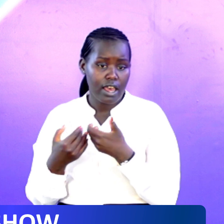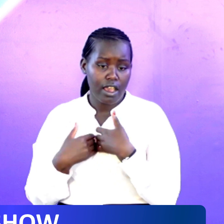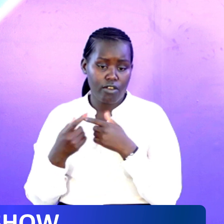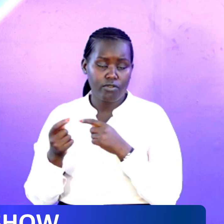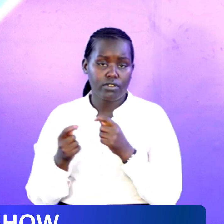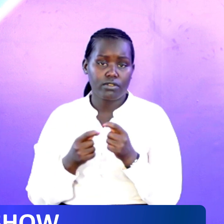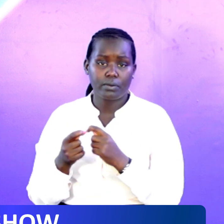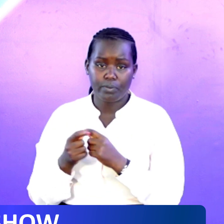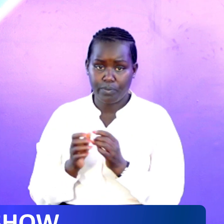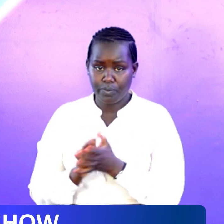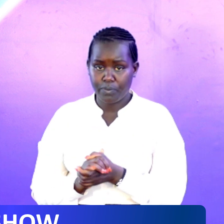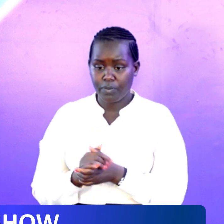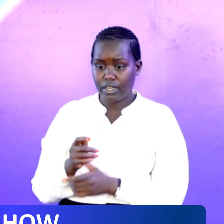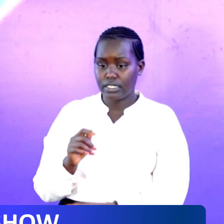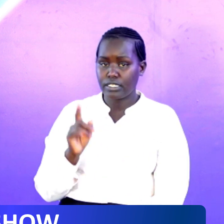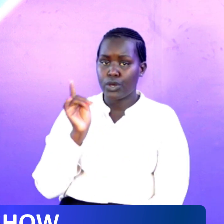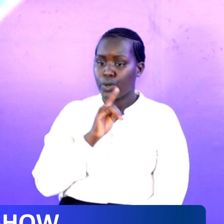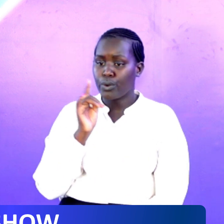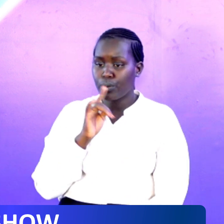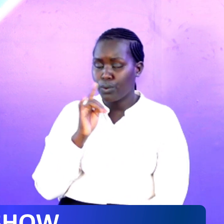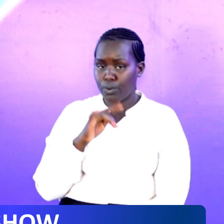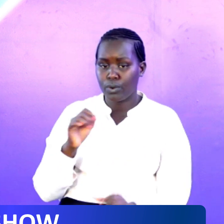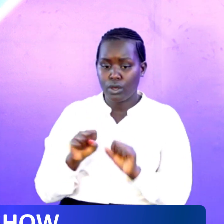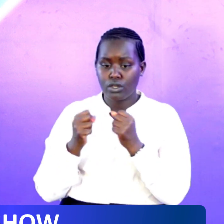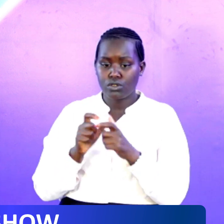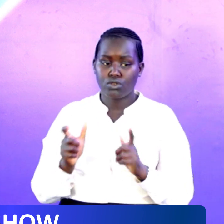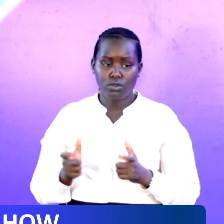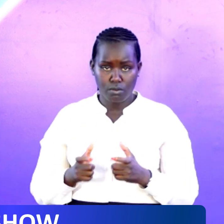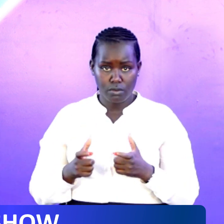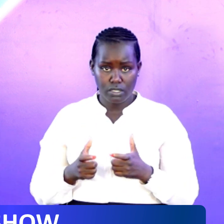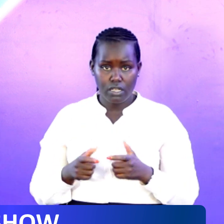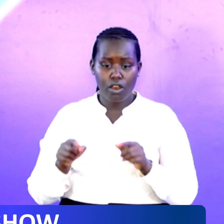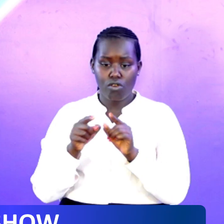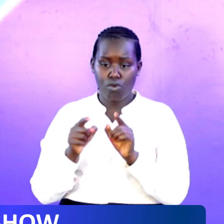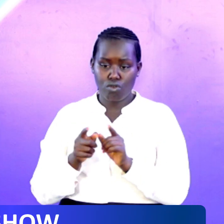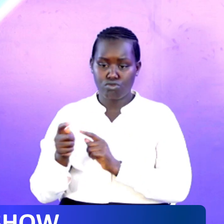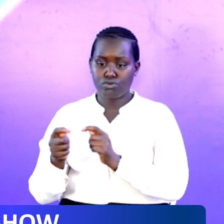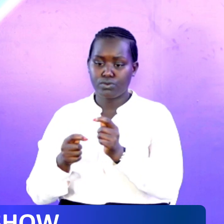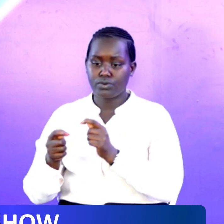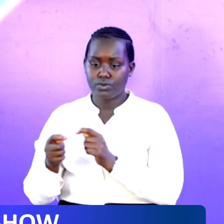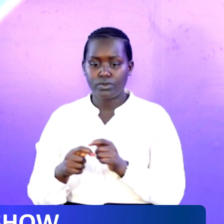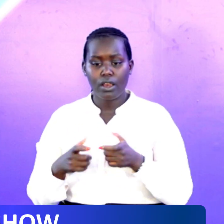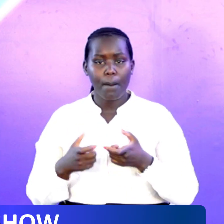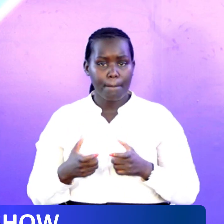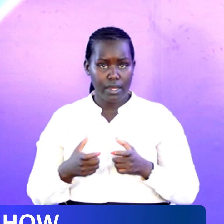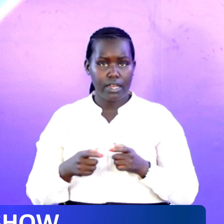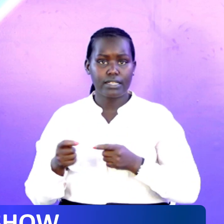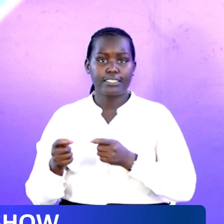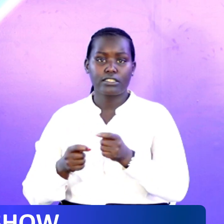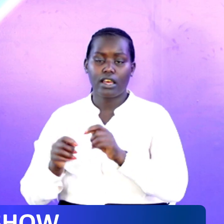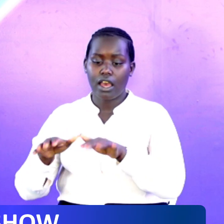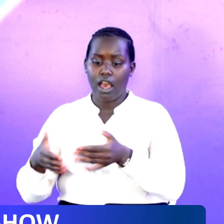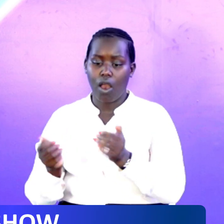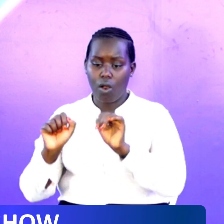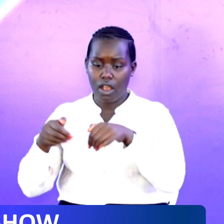it. So Yes. it's dangerous. The social media is sort of regulated, isn't it? Media is regulated. How can we